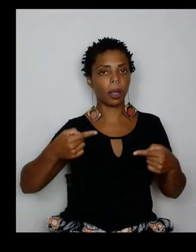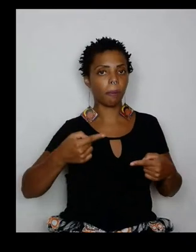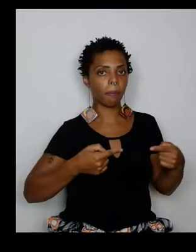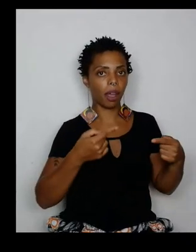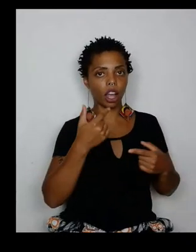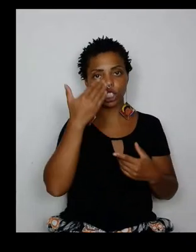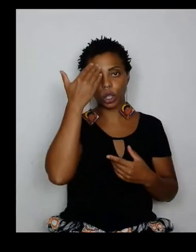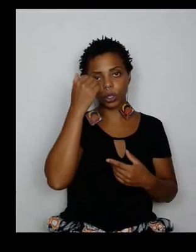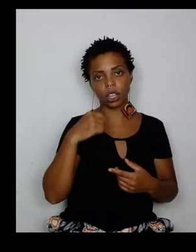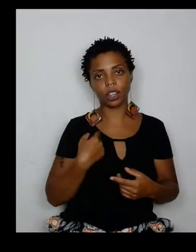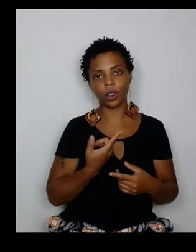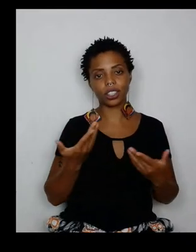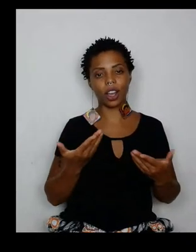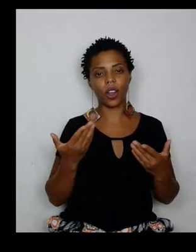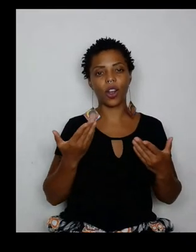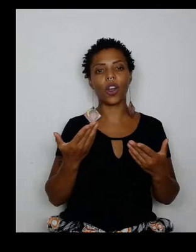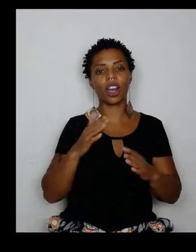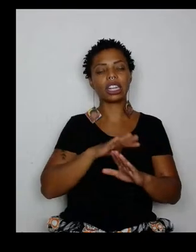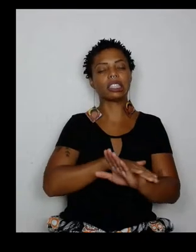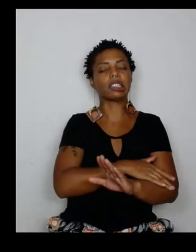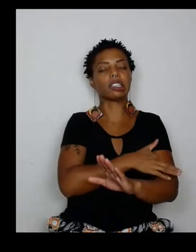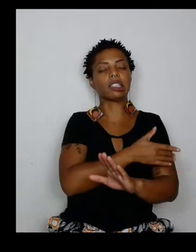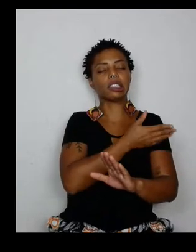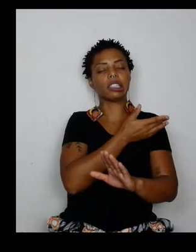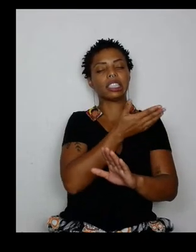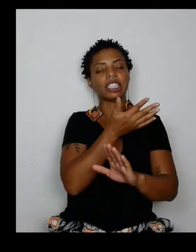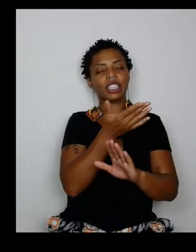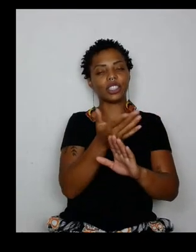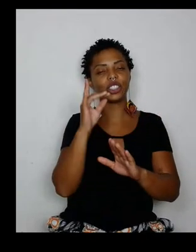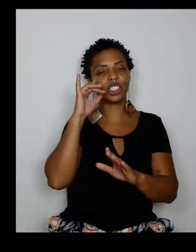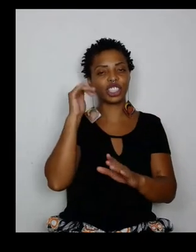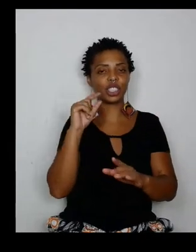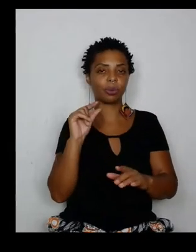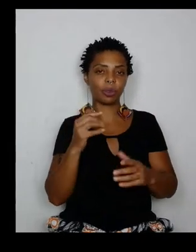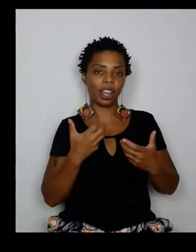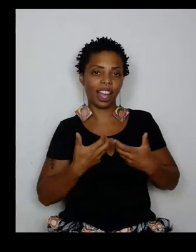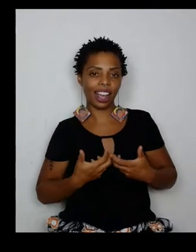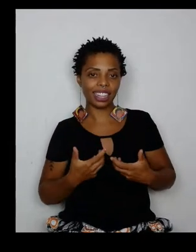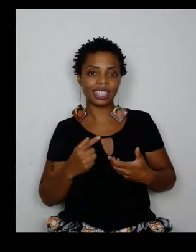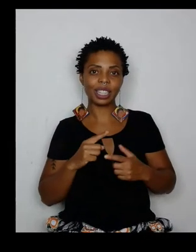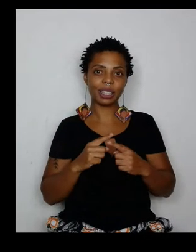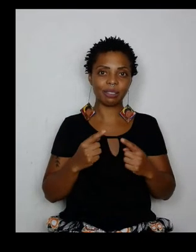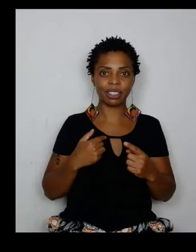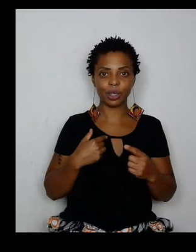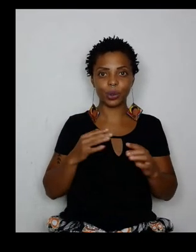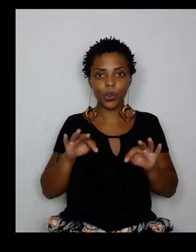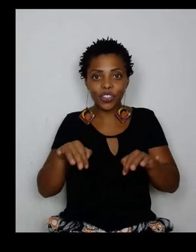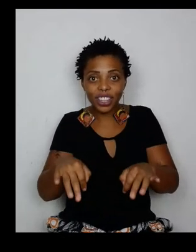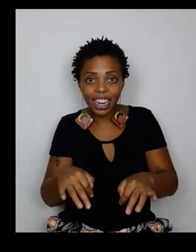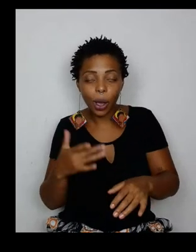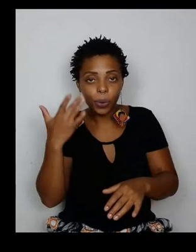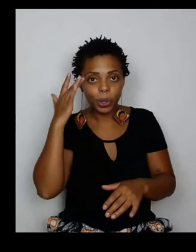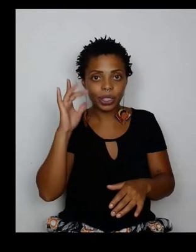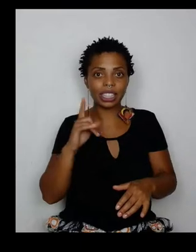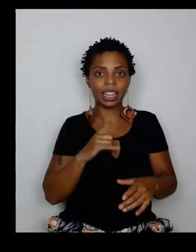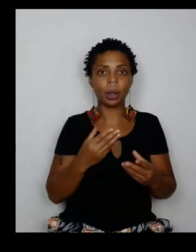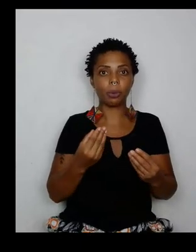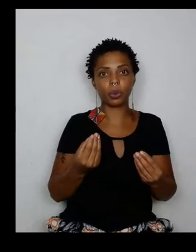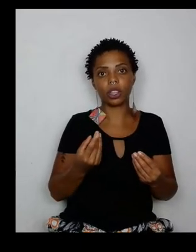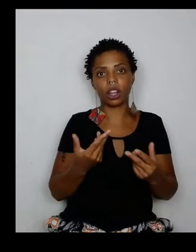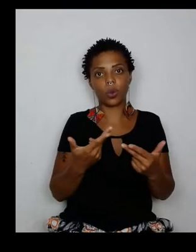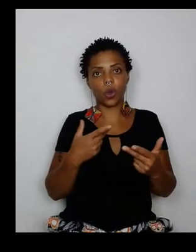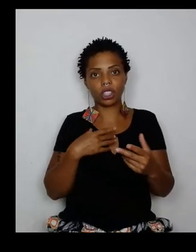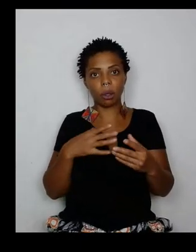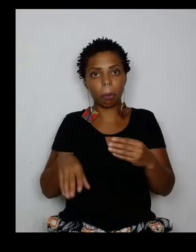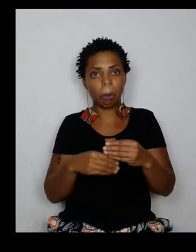new um how many new perspectives i'm going to have to contribute but i'm going to speak very very informally around a number of the controversies